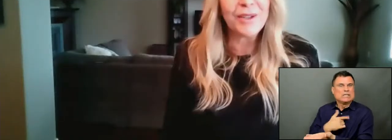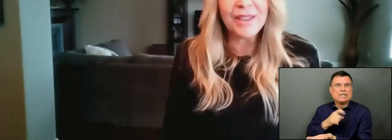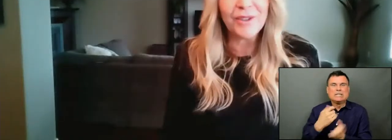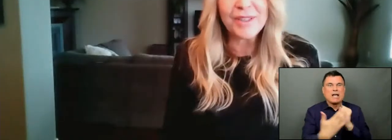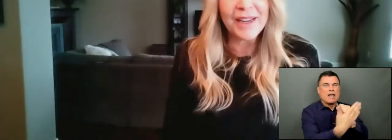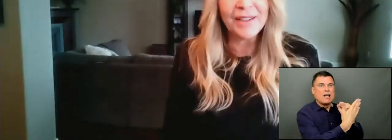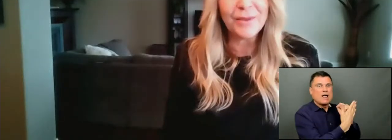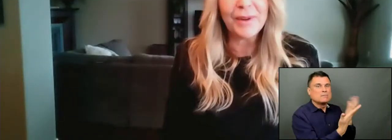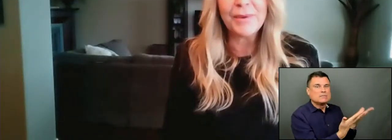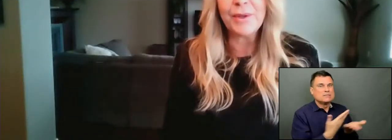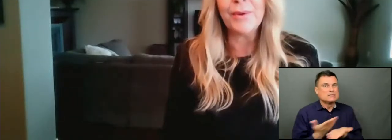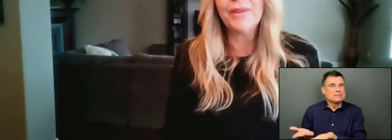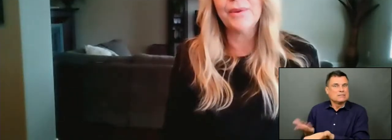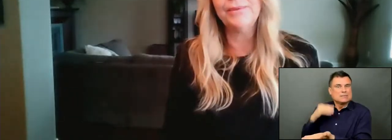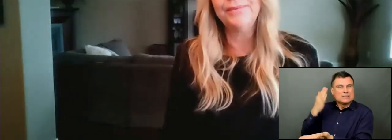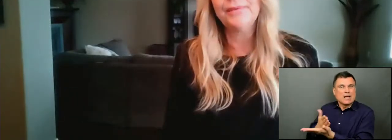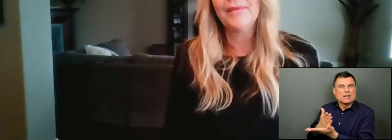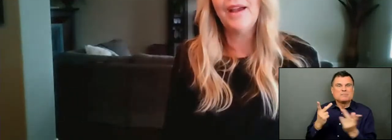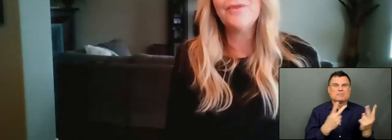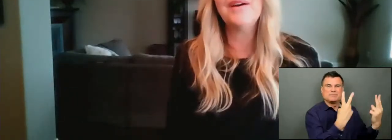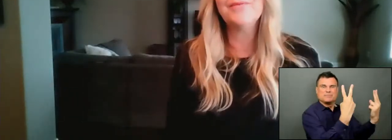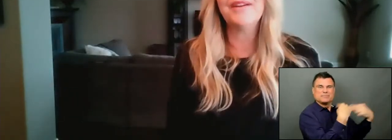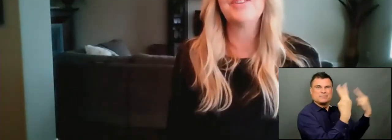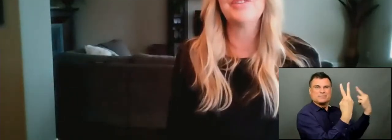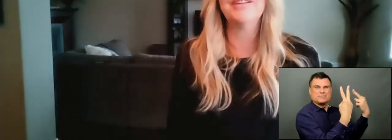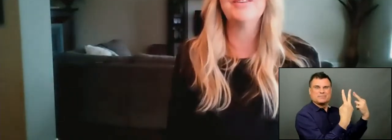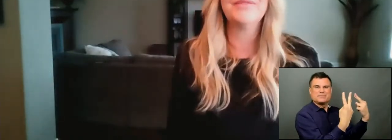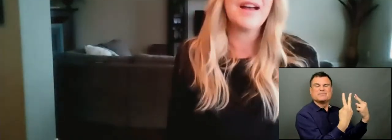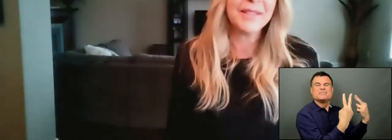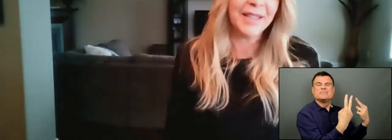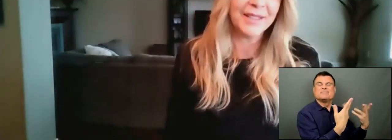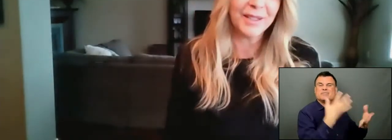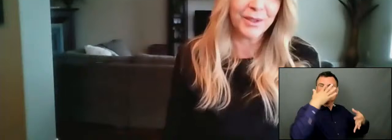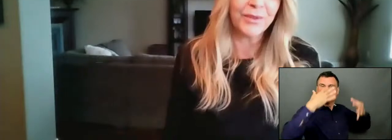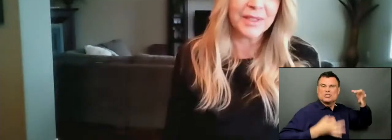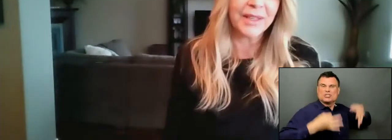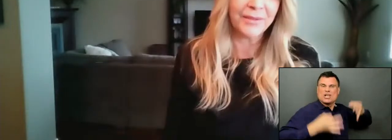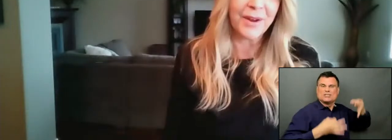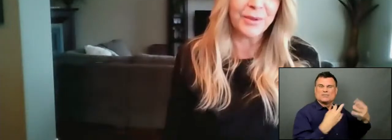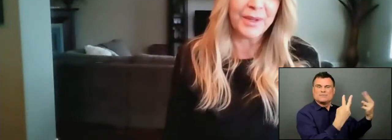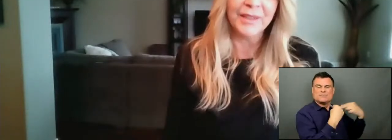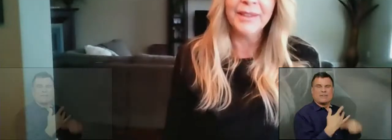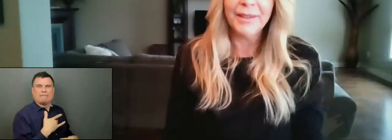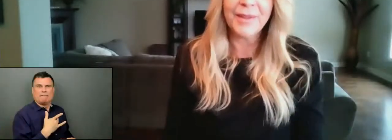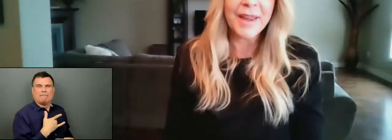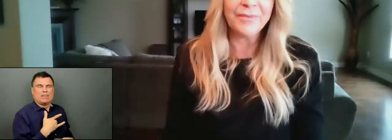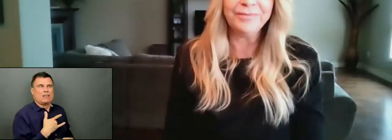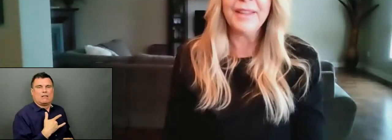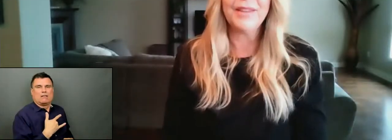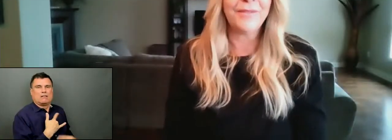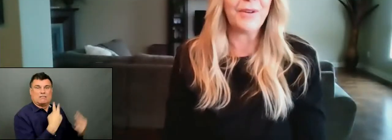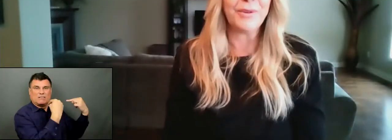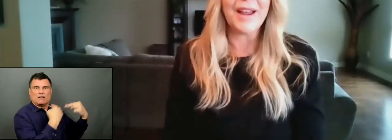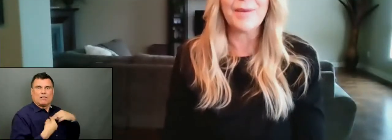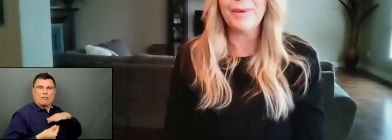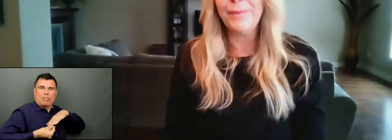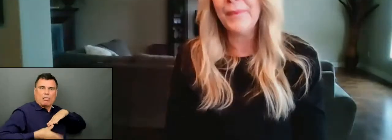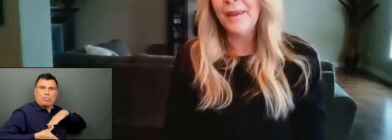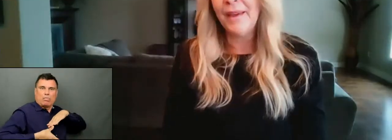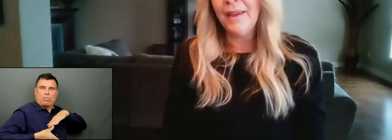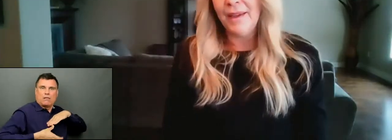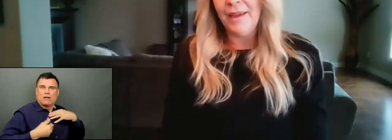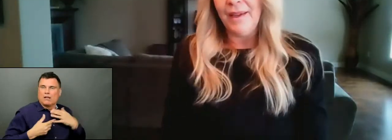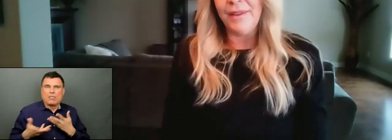couldn't because they couldn't understand what I was going through. How I wish I could have accessed a service like Foundry then and the Foundry